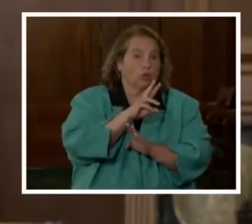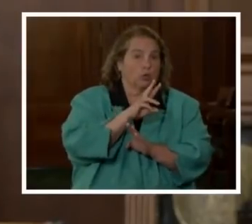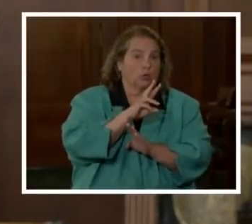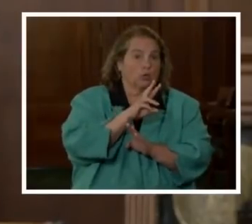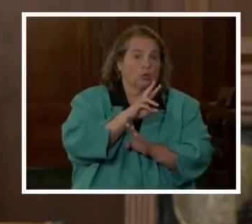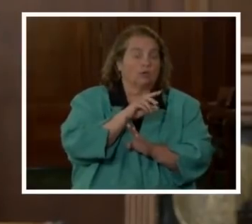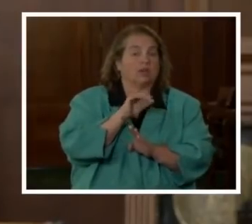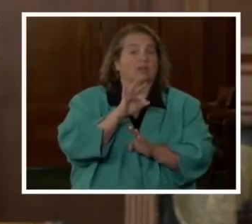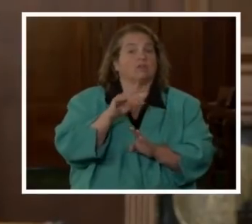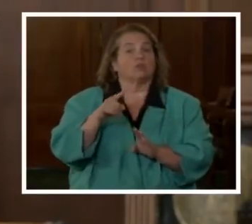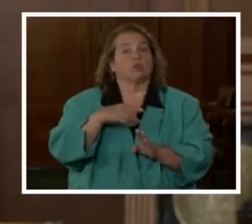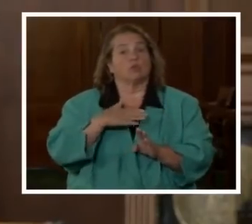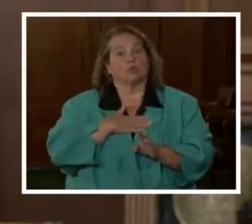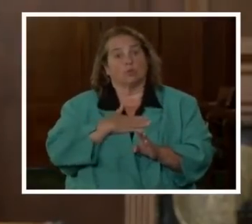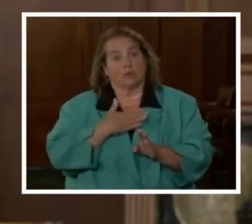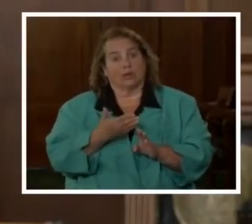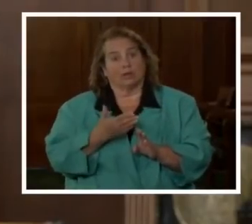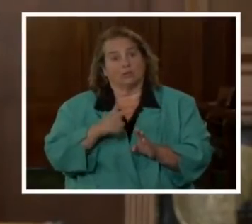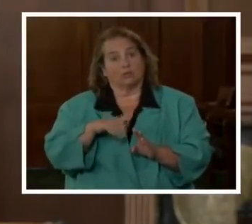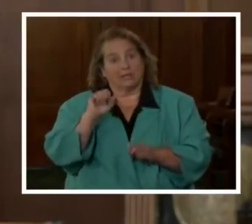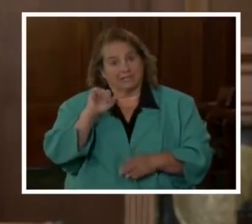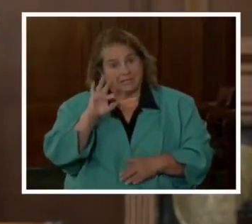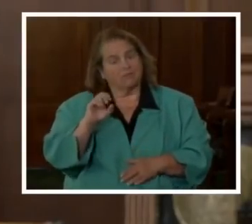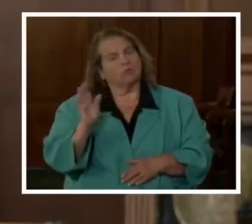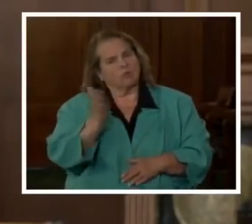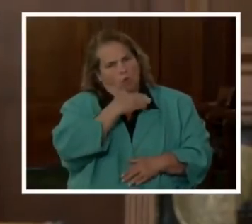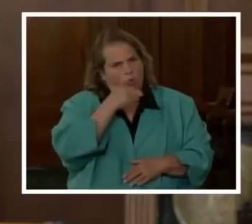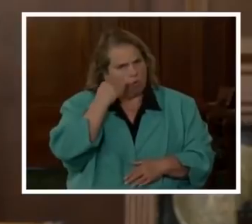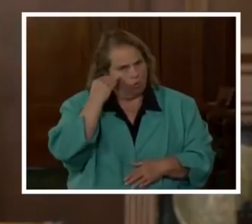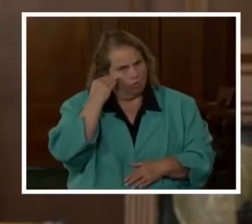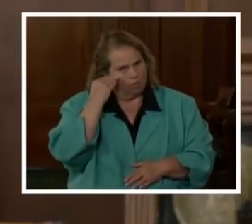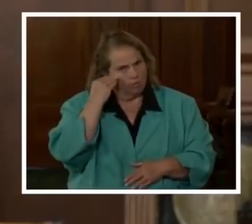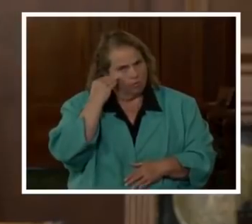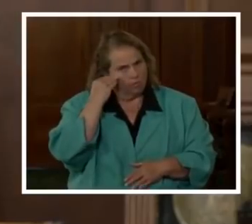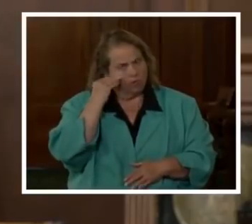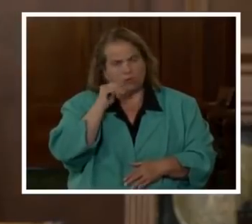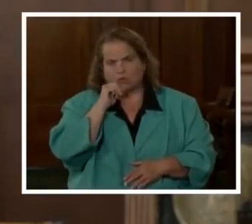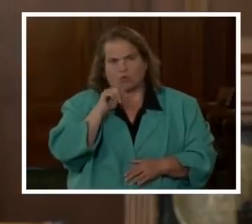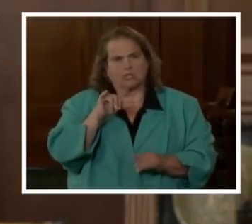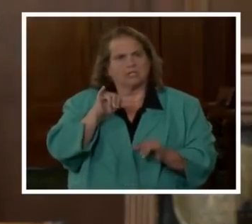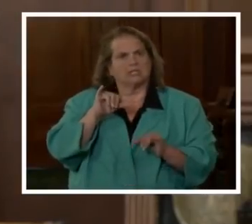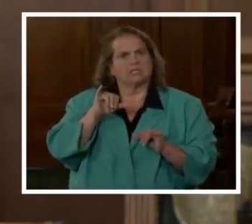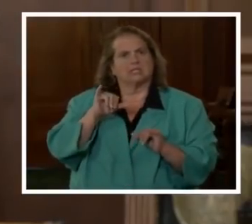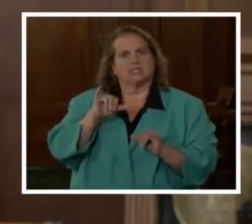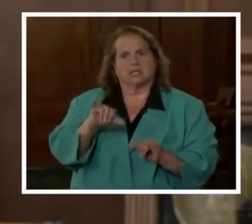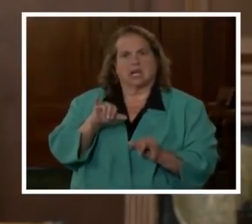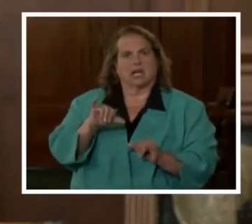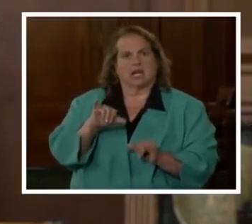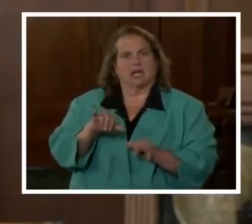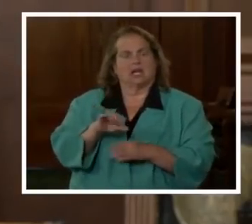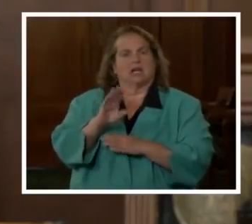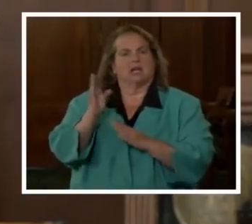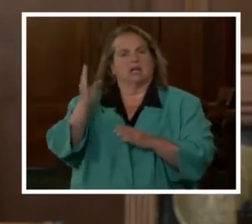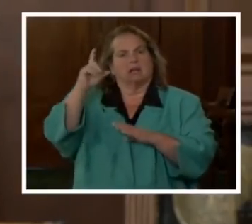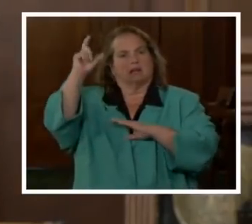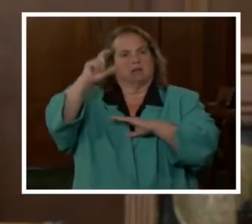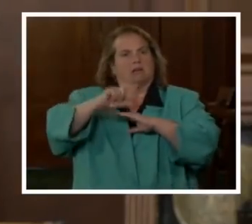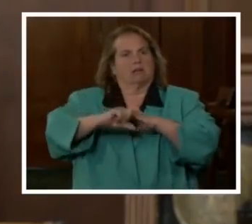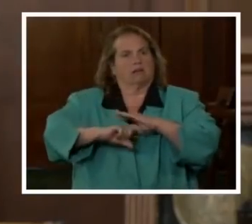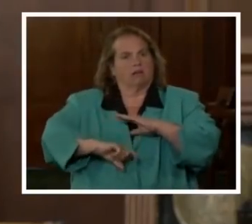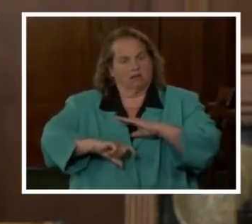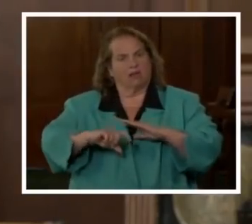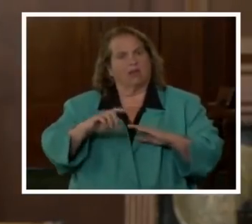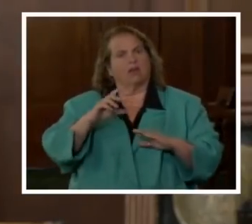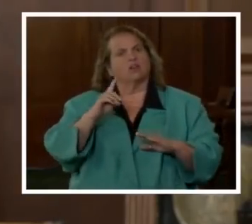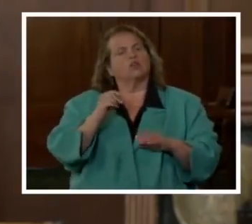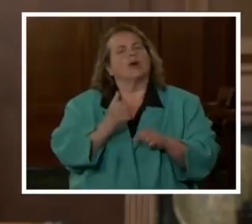willing to be safe, to go home, and if they're not, to still be safe, to do, you know, everything